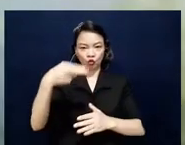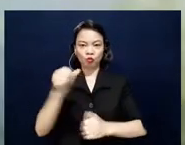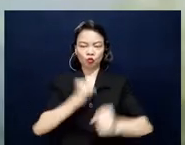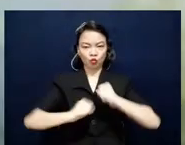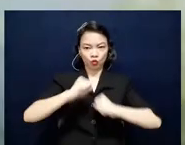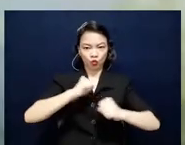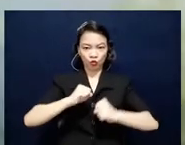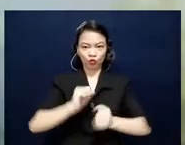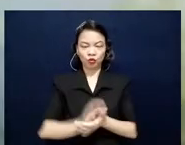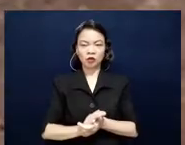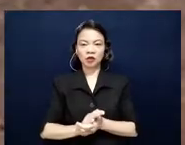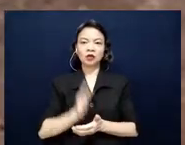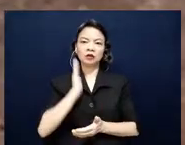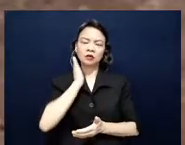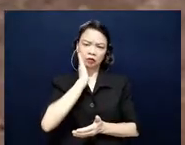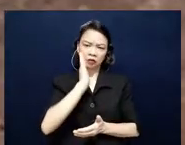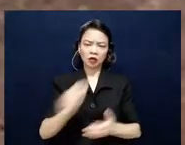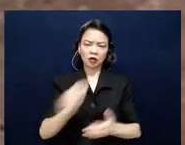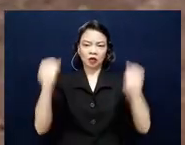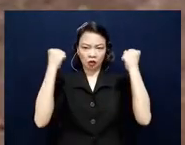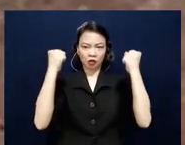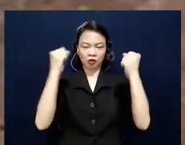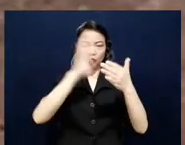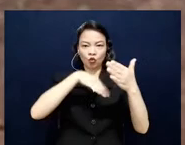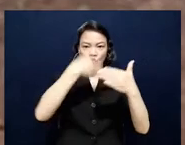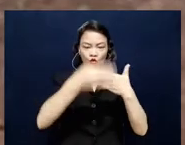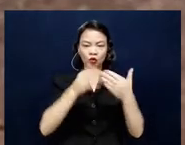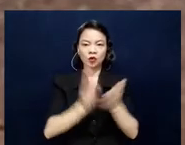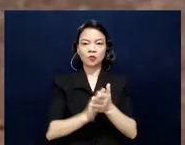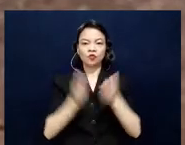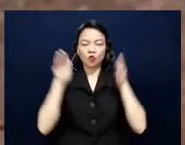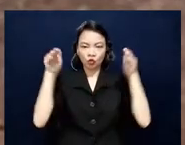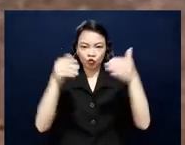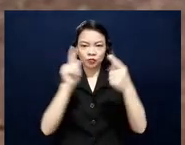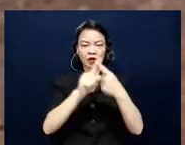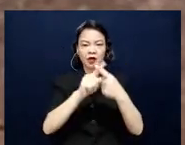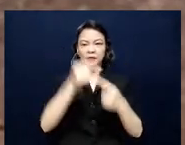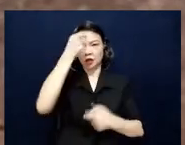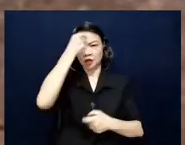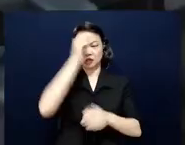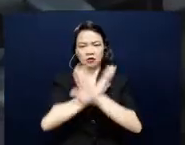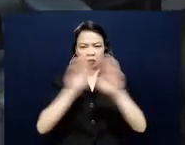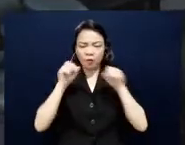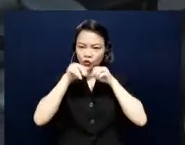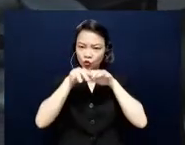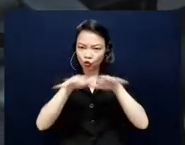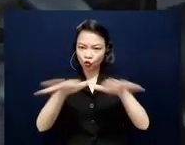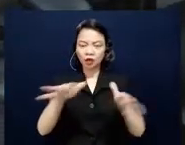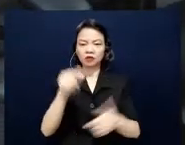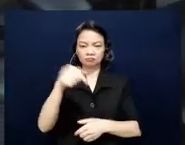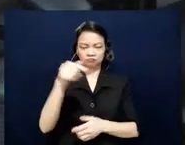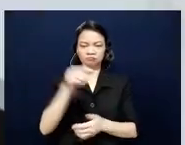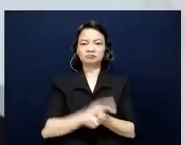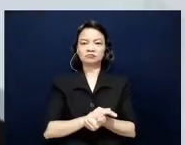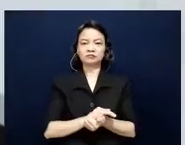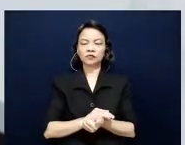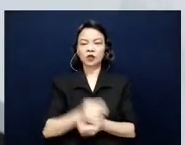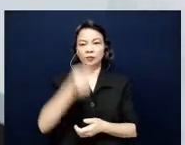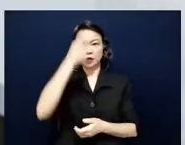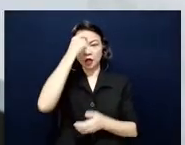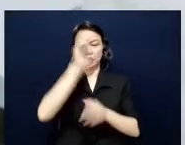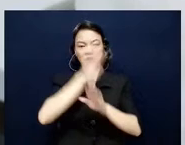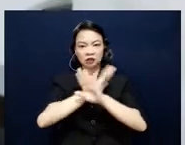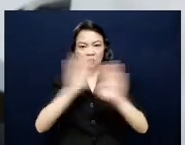on non-communicable diseases. NCDs is the disease which is not transmitted from one person to the other